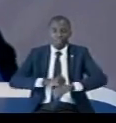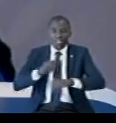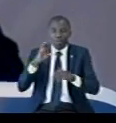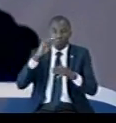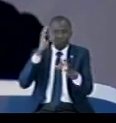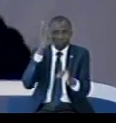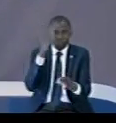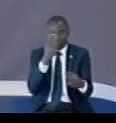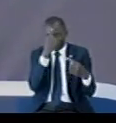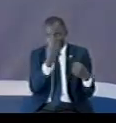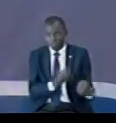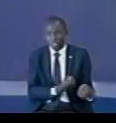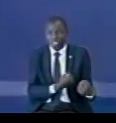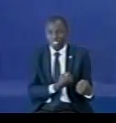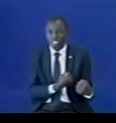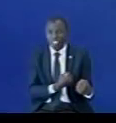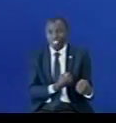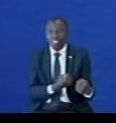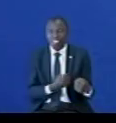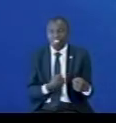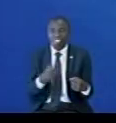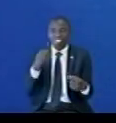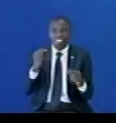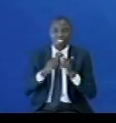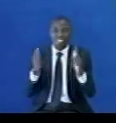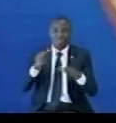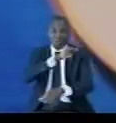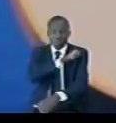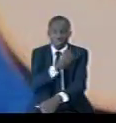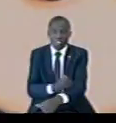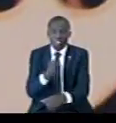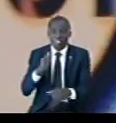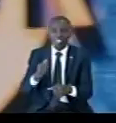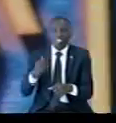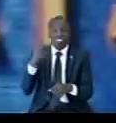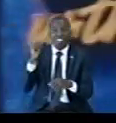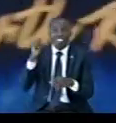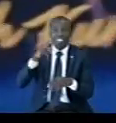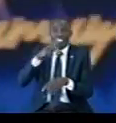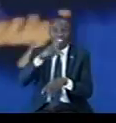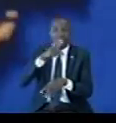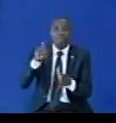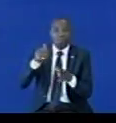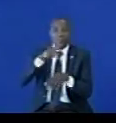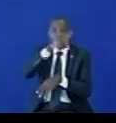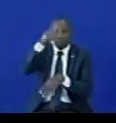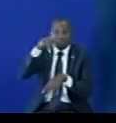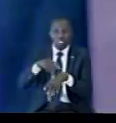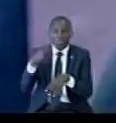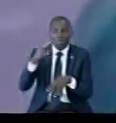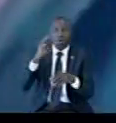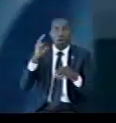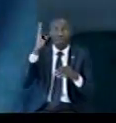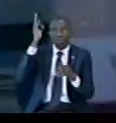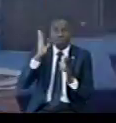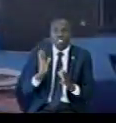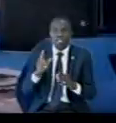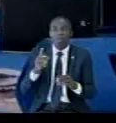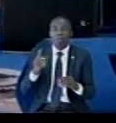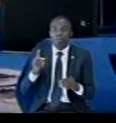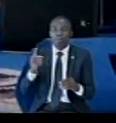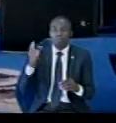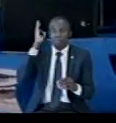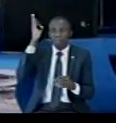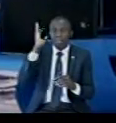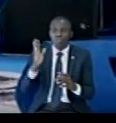the patriarch of piety, the prince of the preachers, Pastor Dr. W.F.